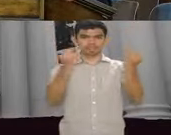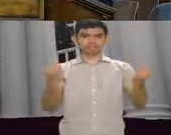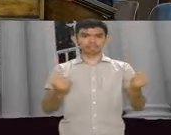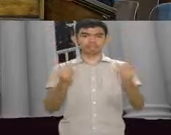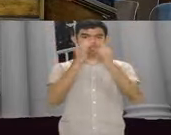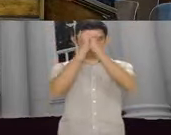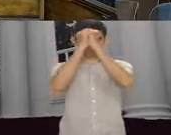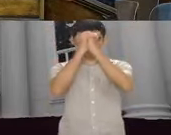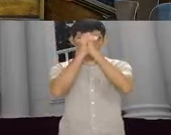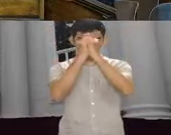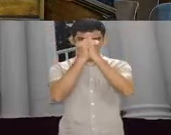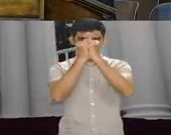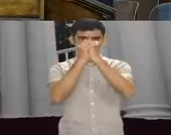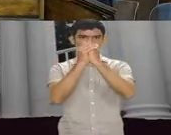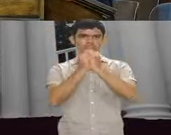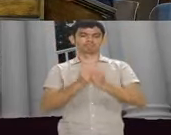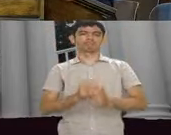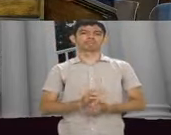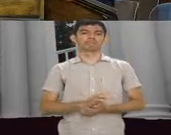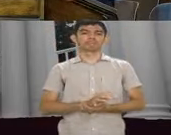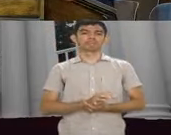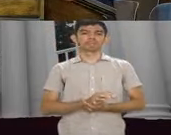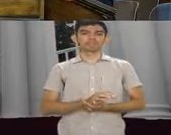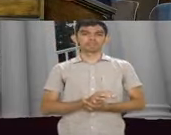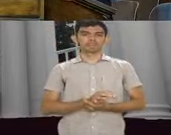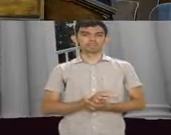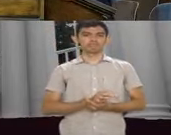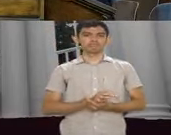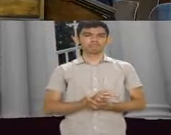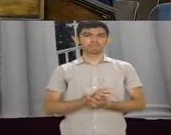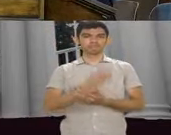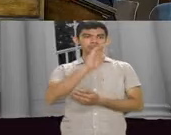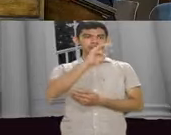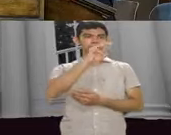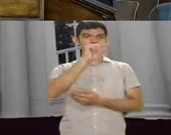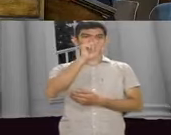Labi na we call mariolatry.